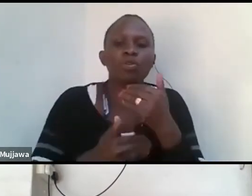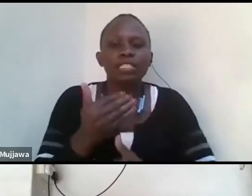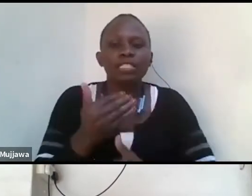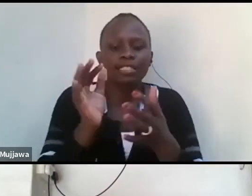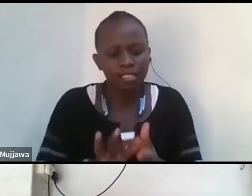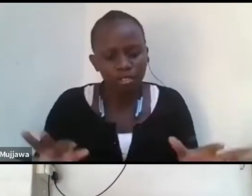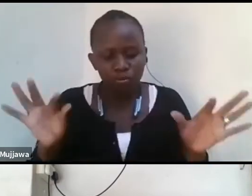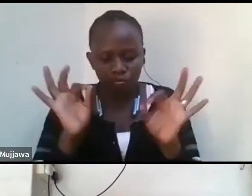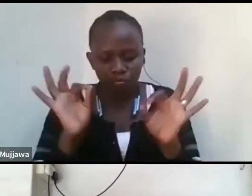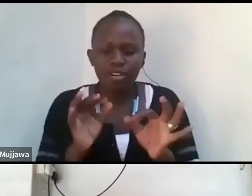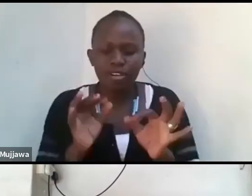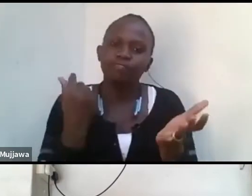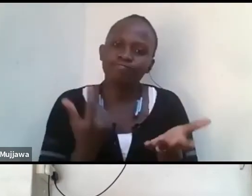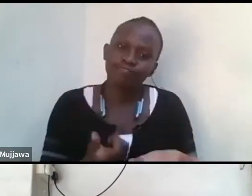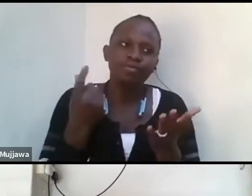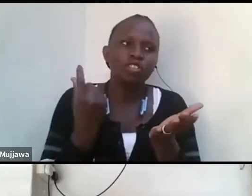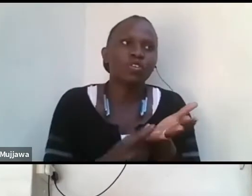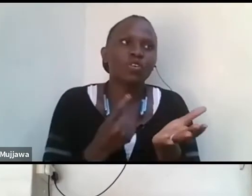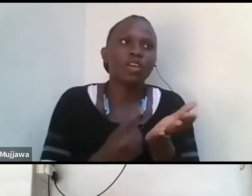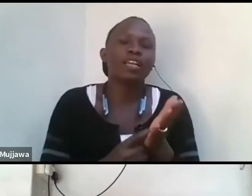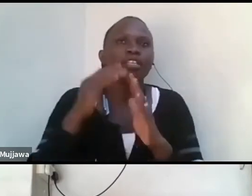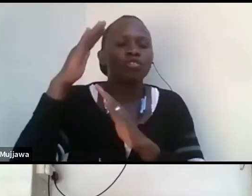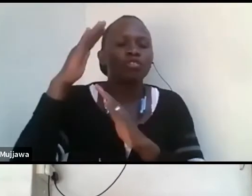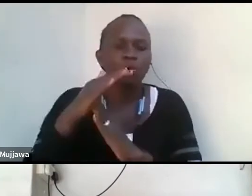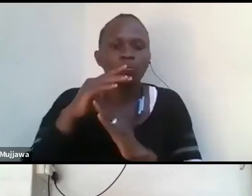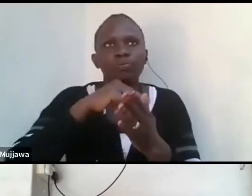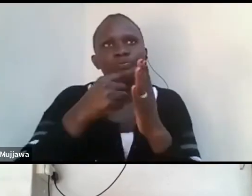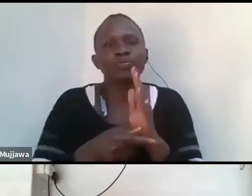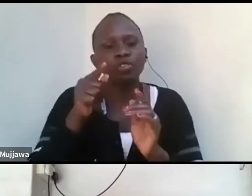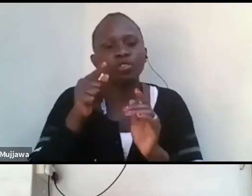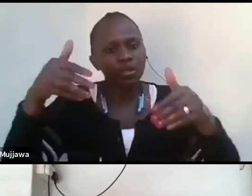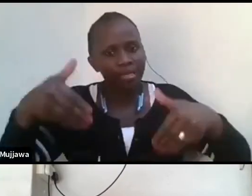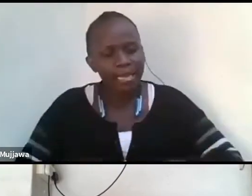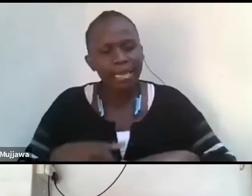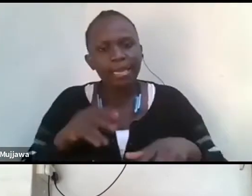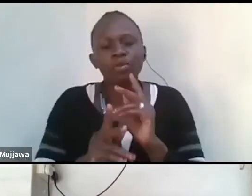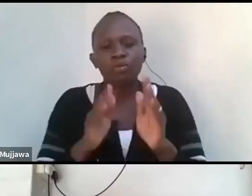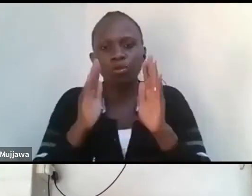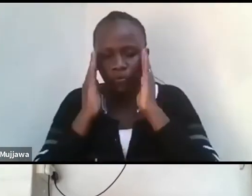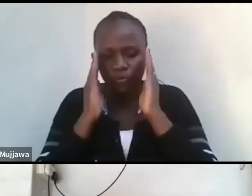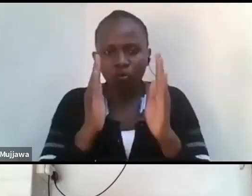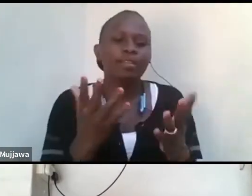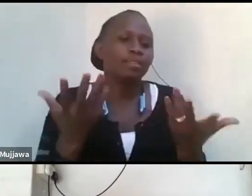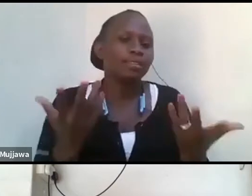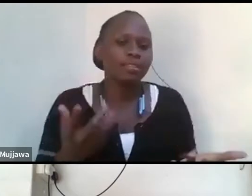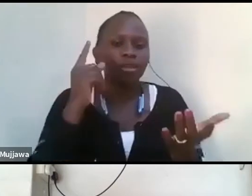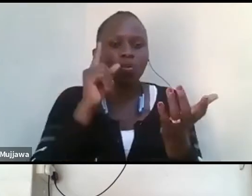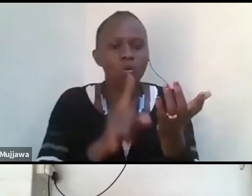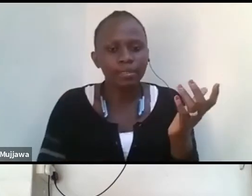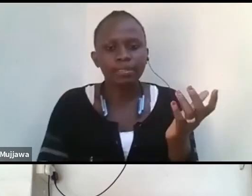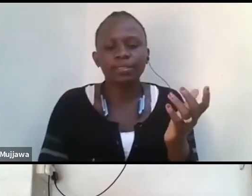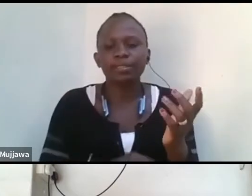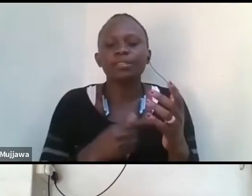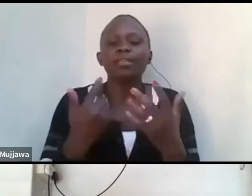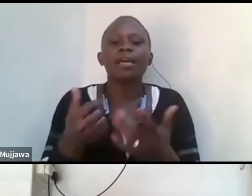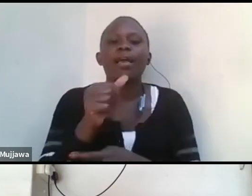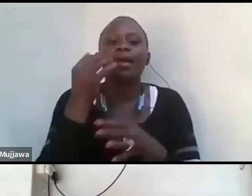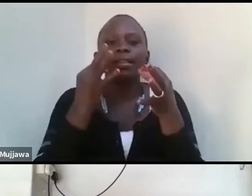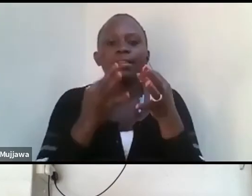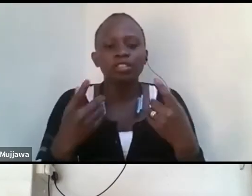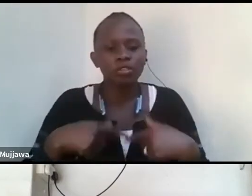young people to look at. What among the things we produce as farmers, 80% of Ugandans are farmers, they're